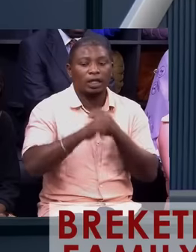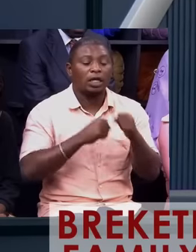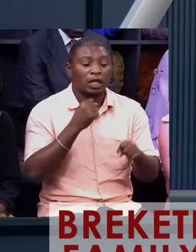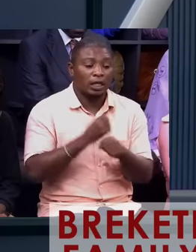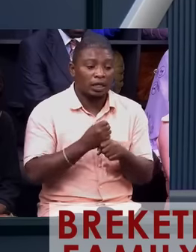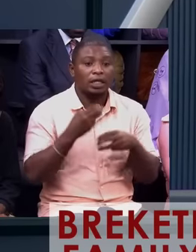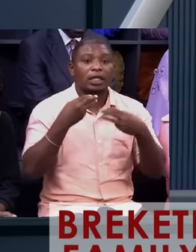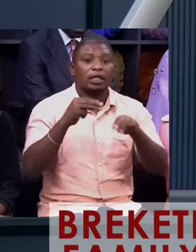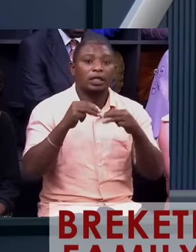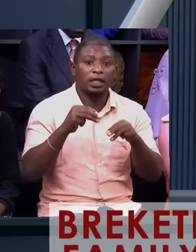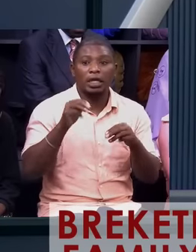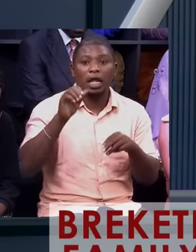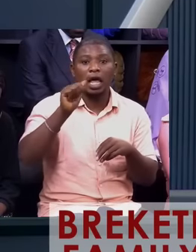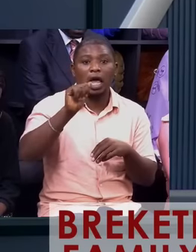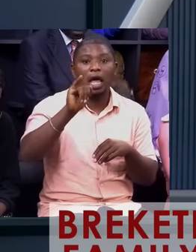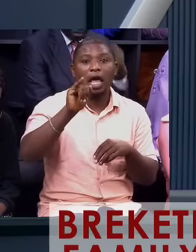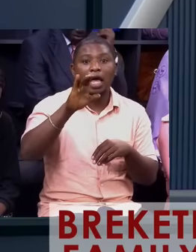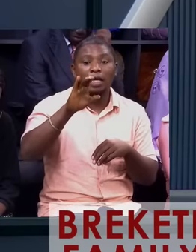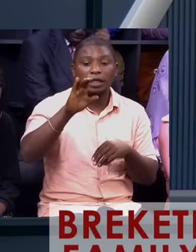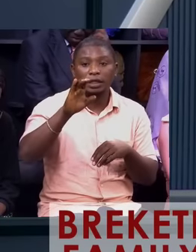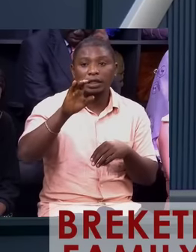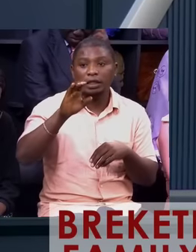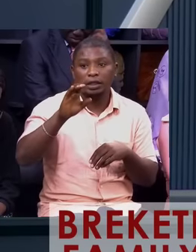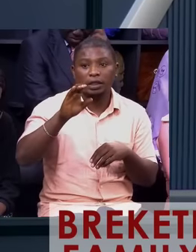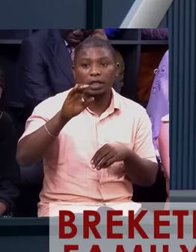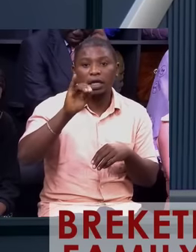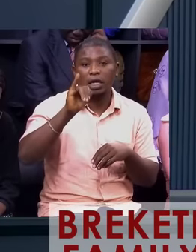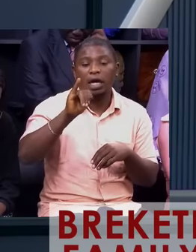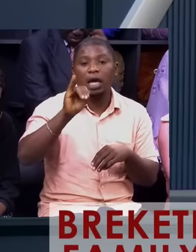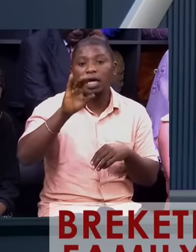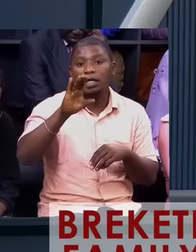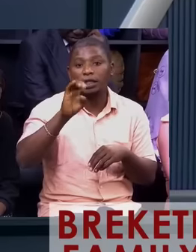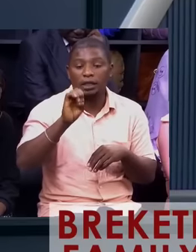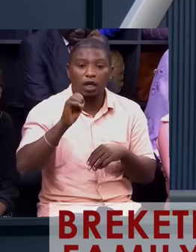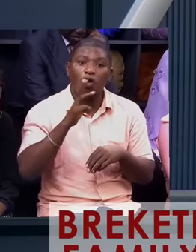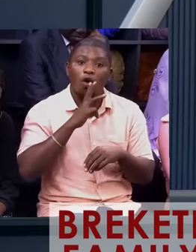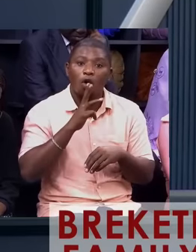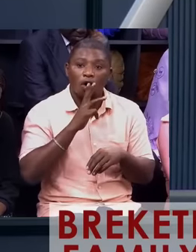they from to National Theater that road